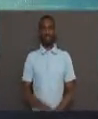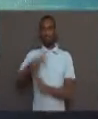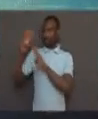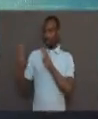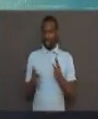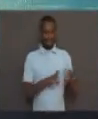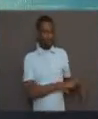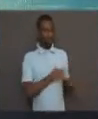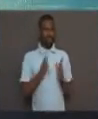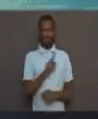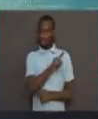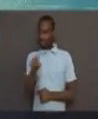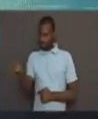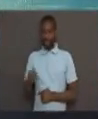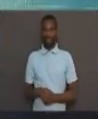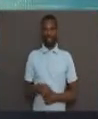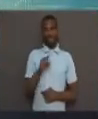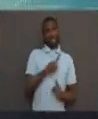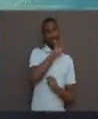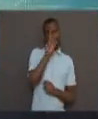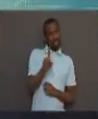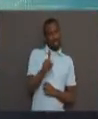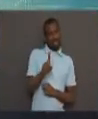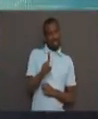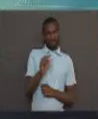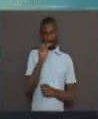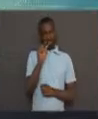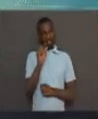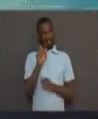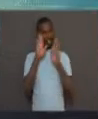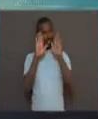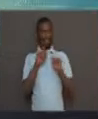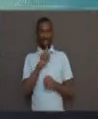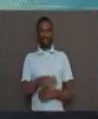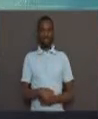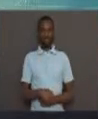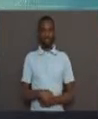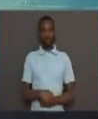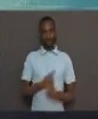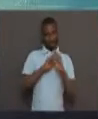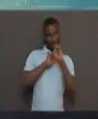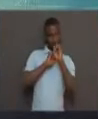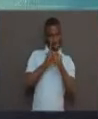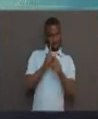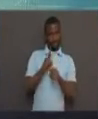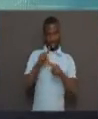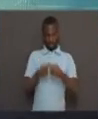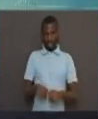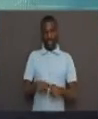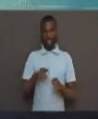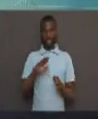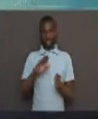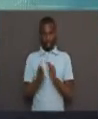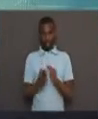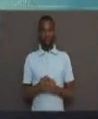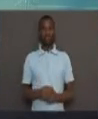Welcome back, students. This question was a little tricky. The answer depends on